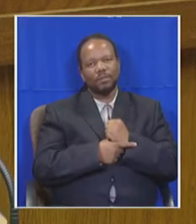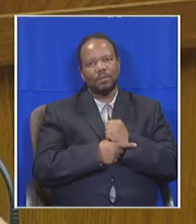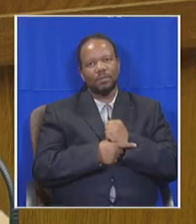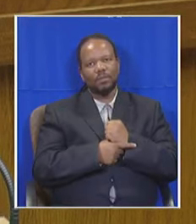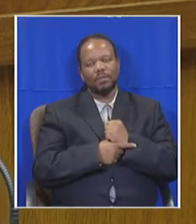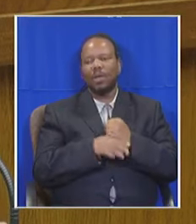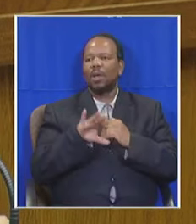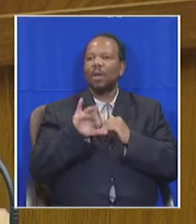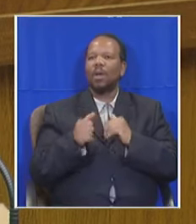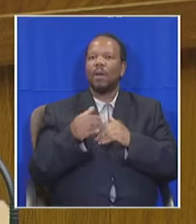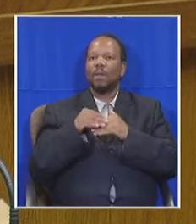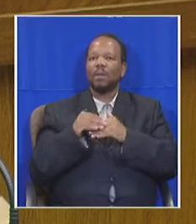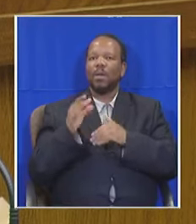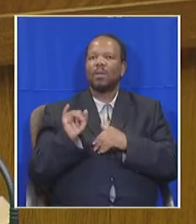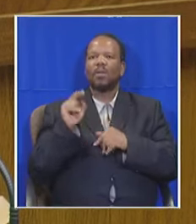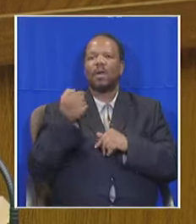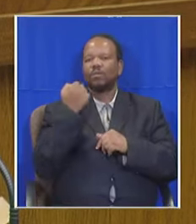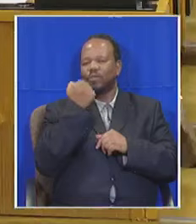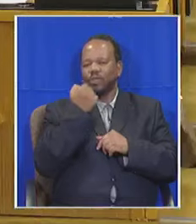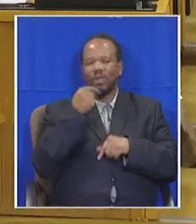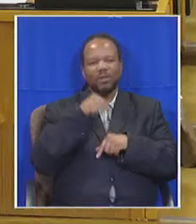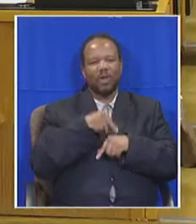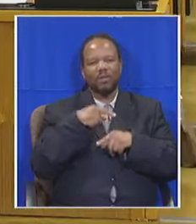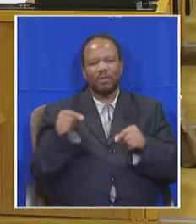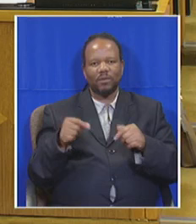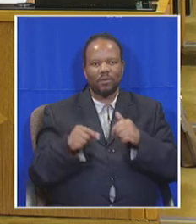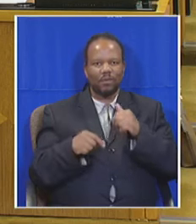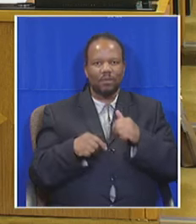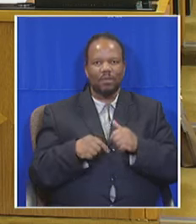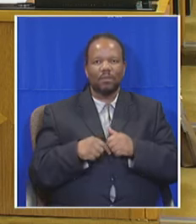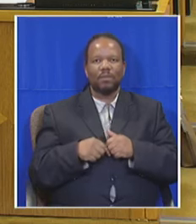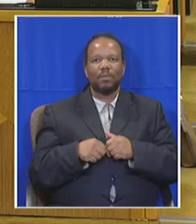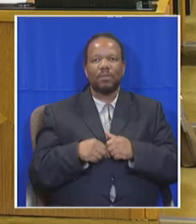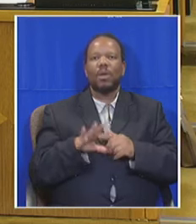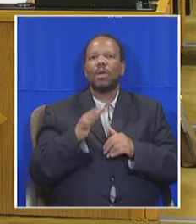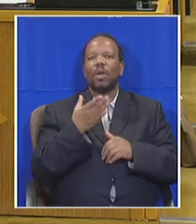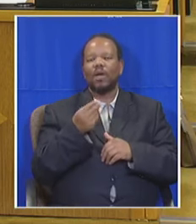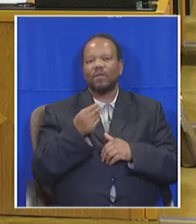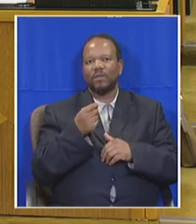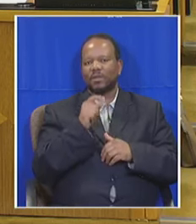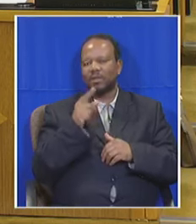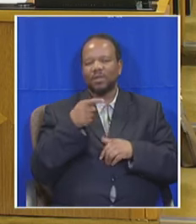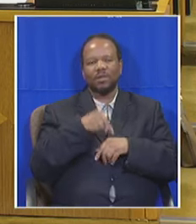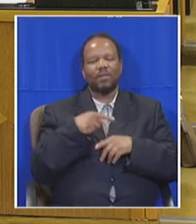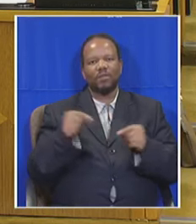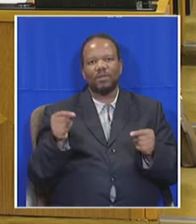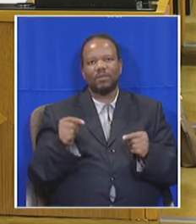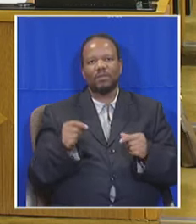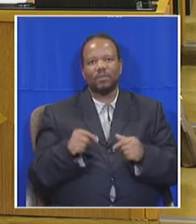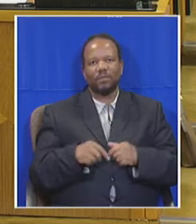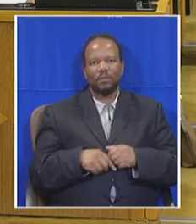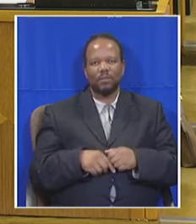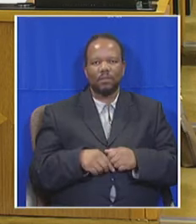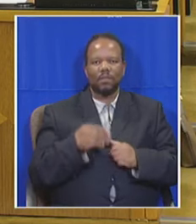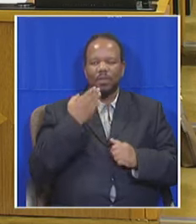honorable Kasim and Mbata. Unfortunately, honorable G. member, G. you did not have a few minutes, you had a few seconds. Your time has expired. Thank you. Thank you very